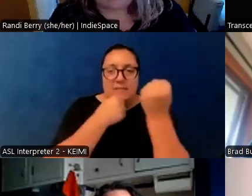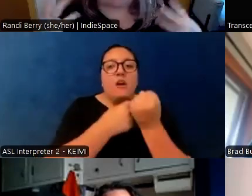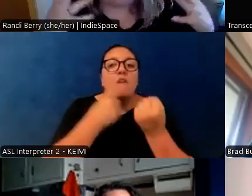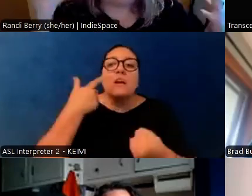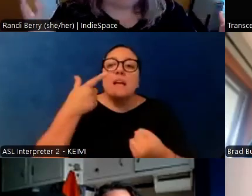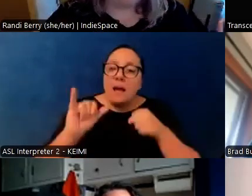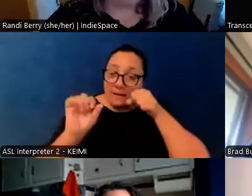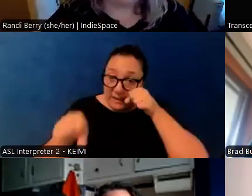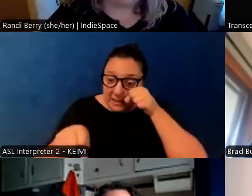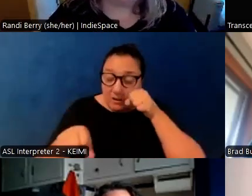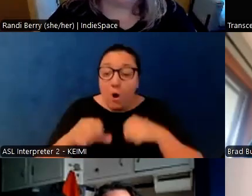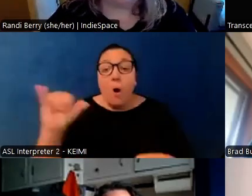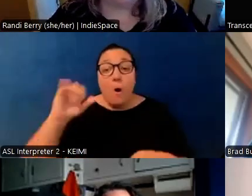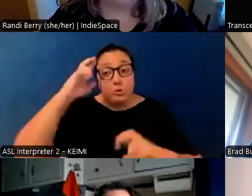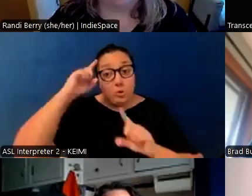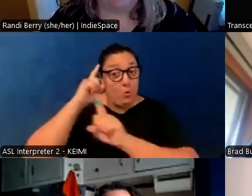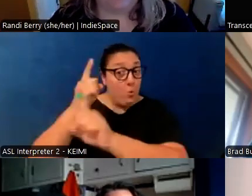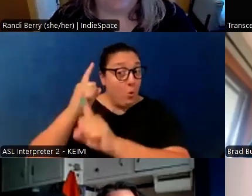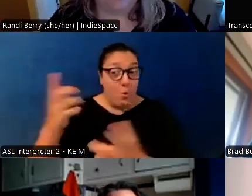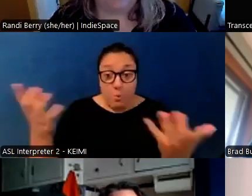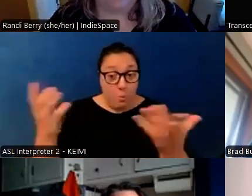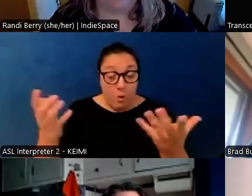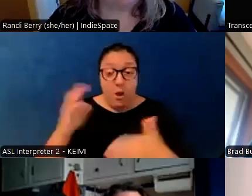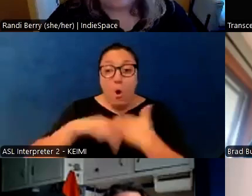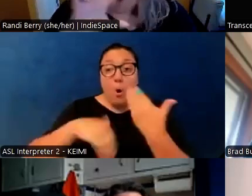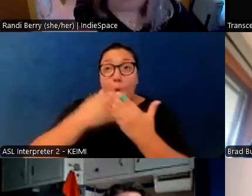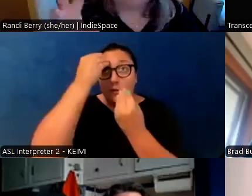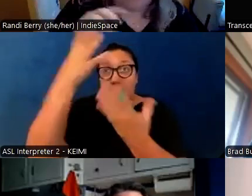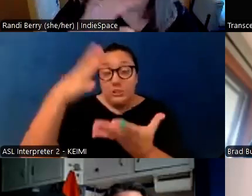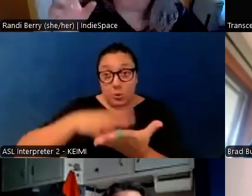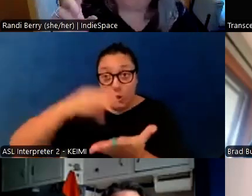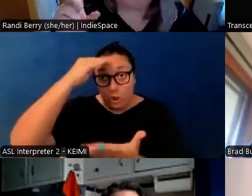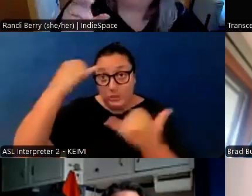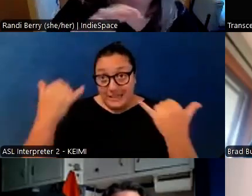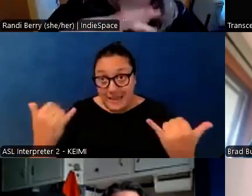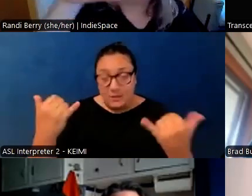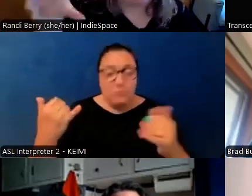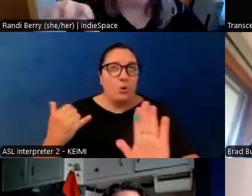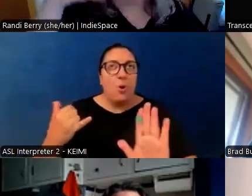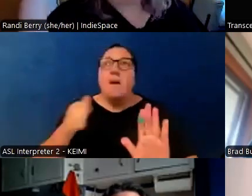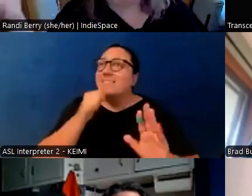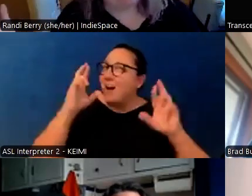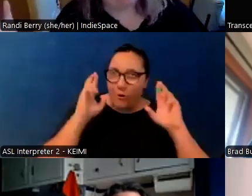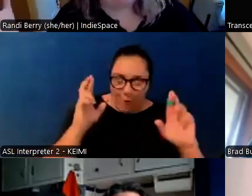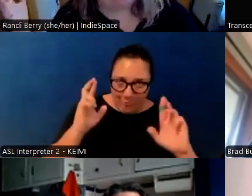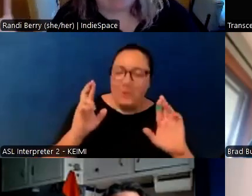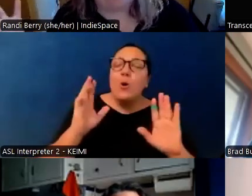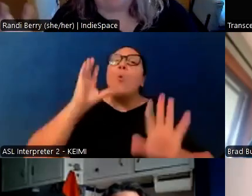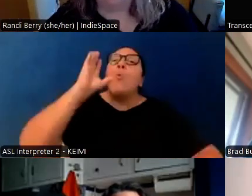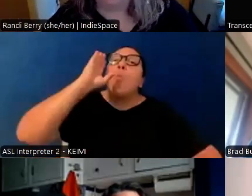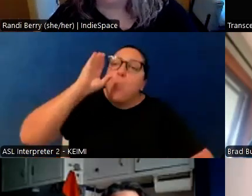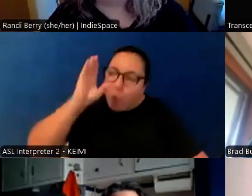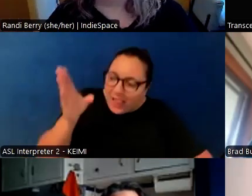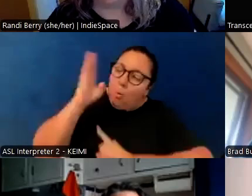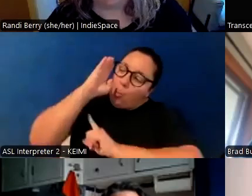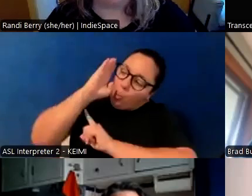income. And what we hope is that we're going to take the information that we learned today. We are, not we hope, we will be taking the information that we